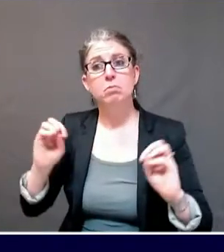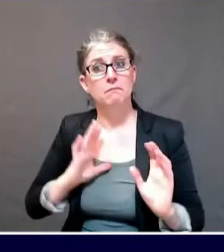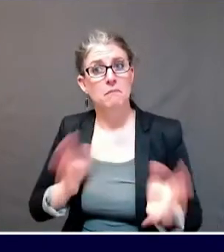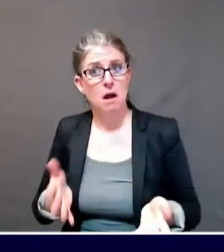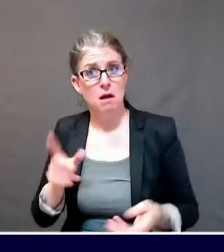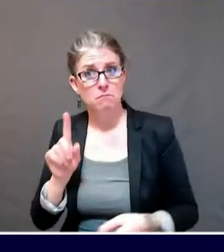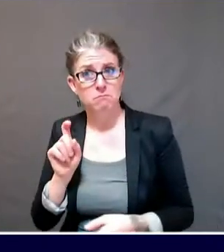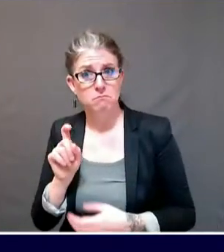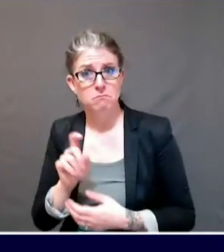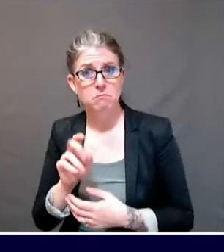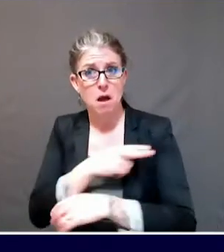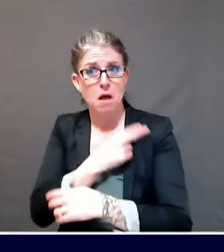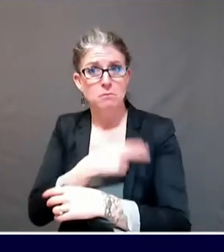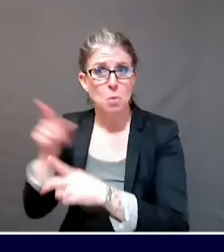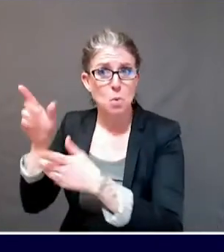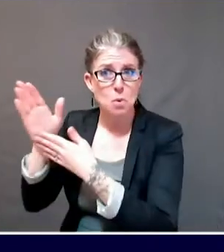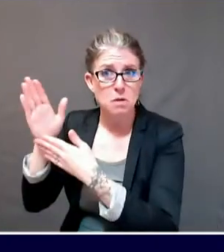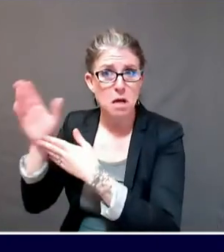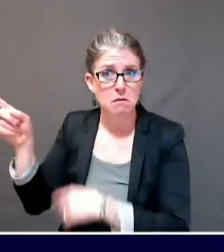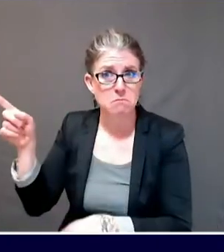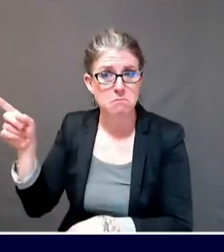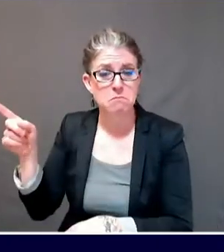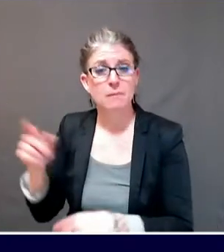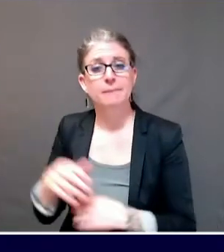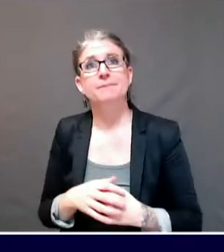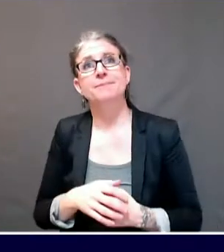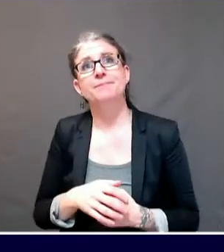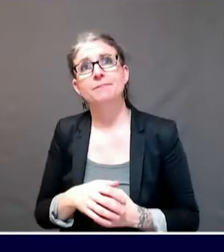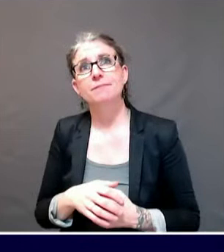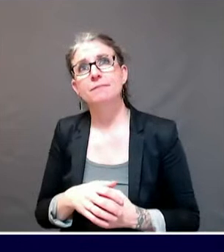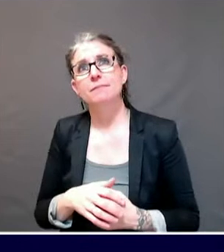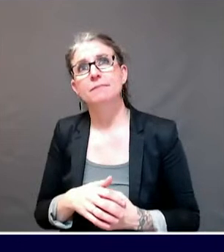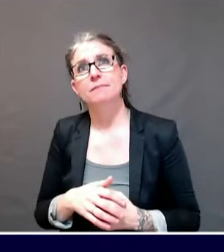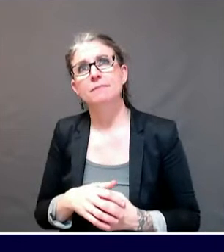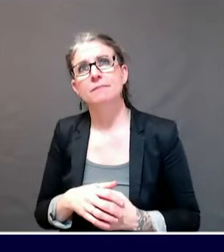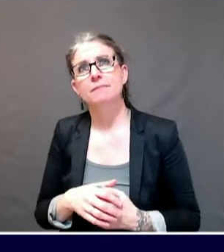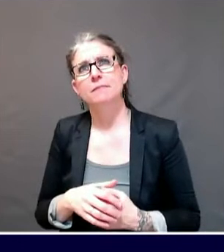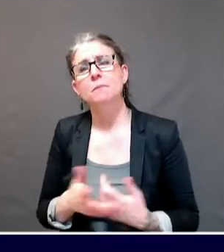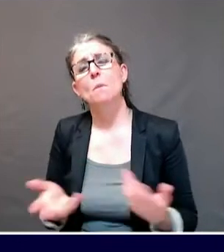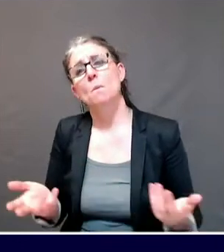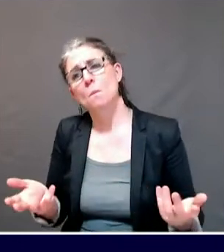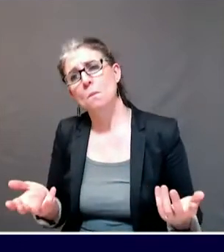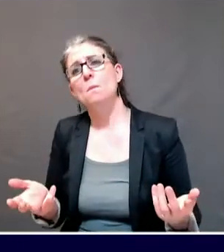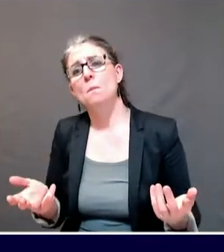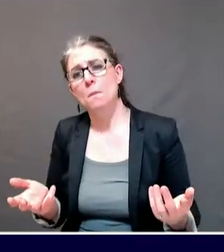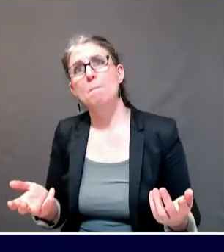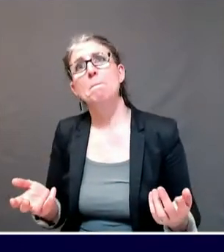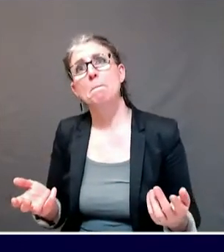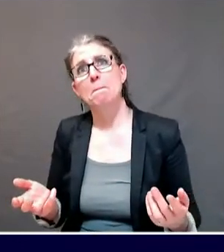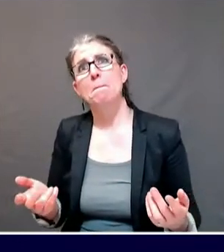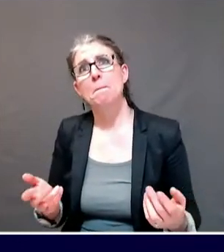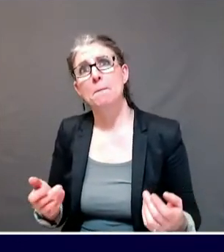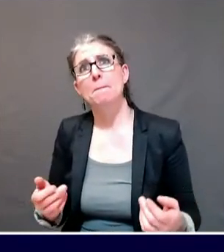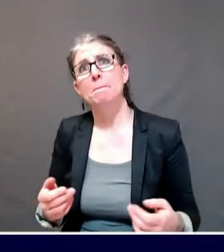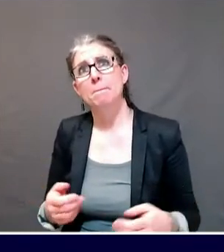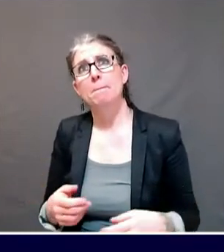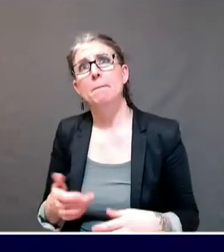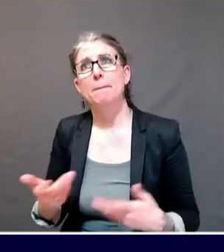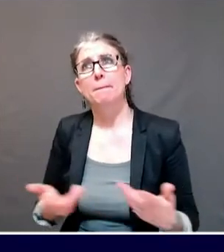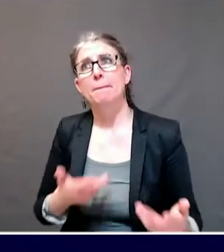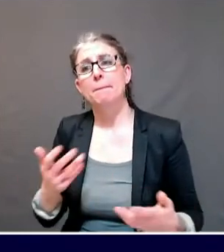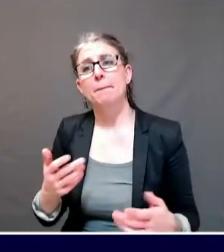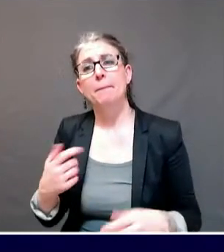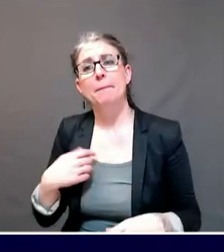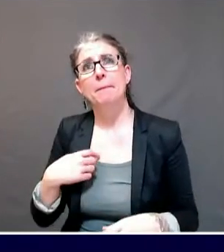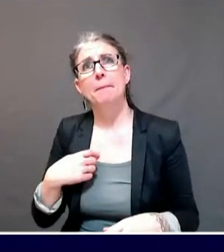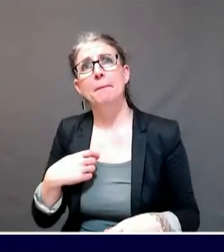to the holidays of the past 2 weeks, it still is, we are probably in the next few days